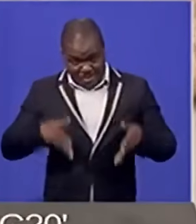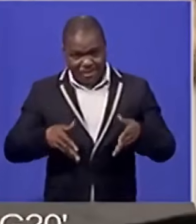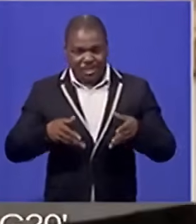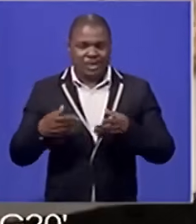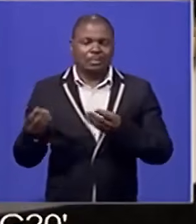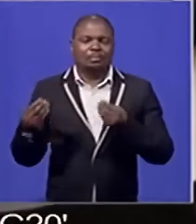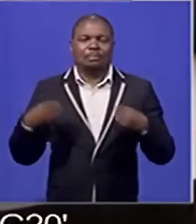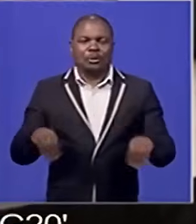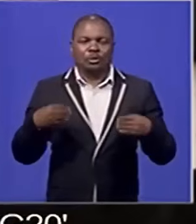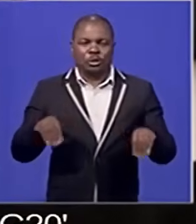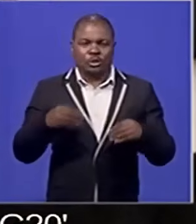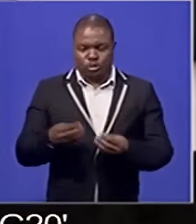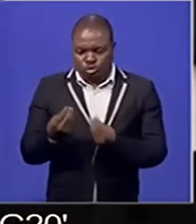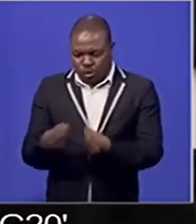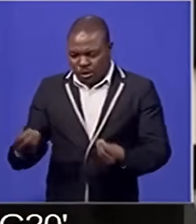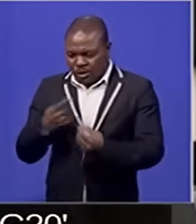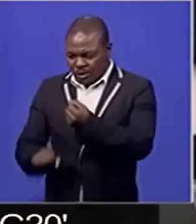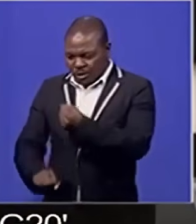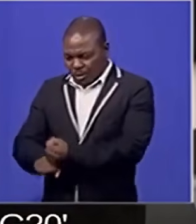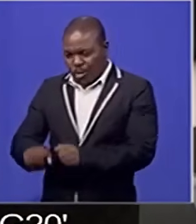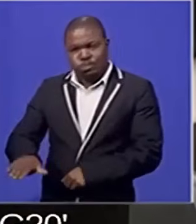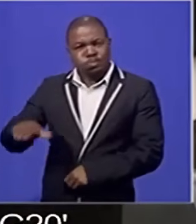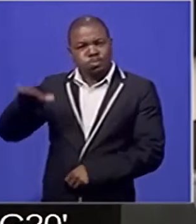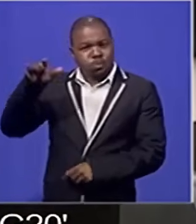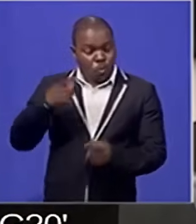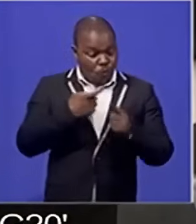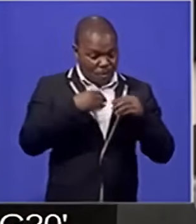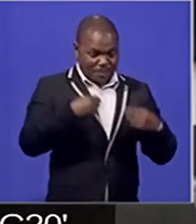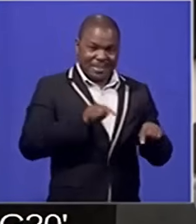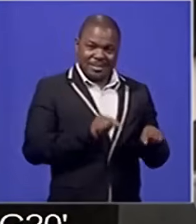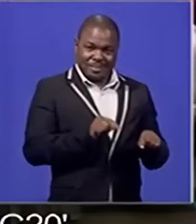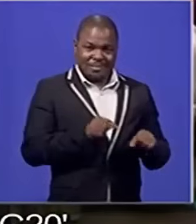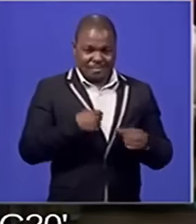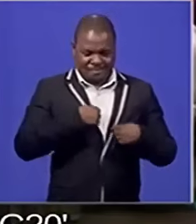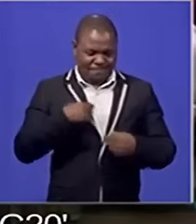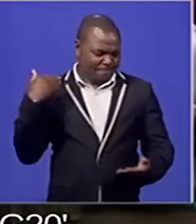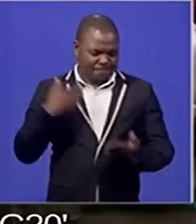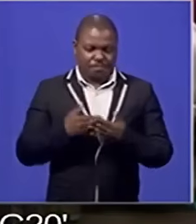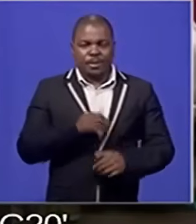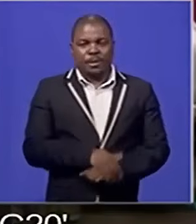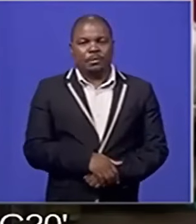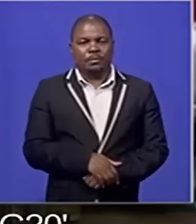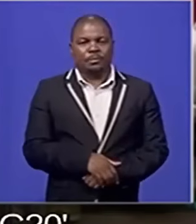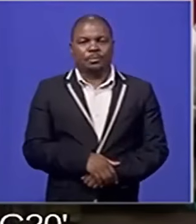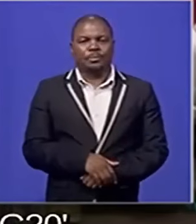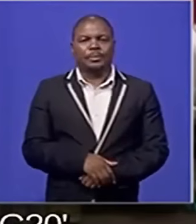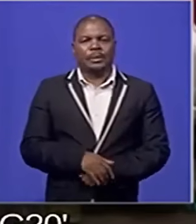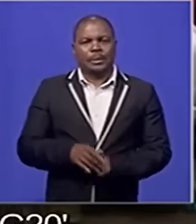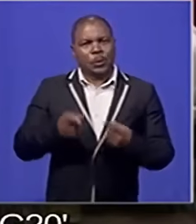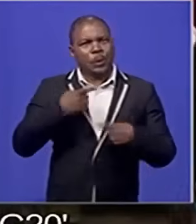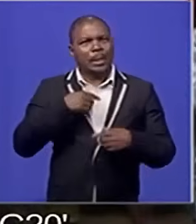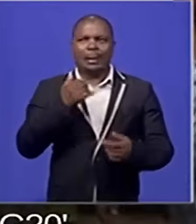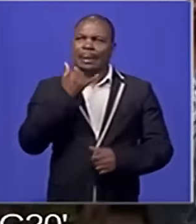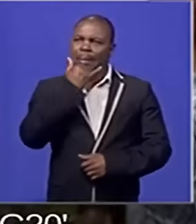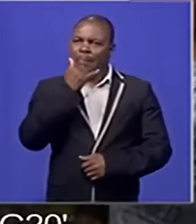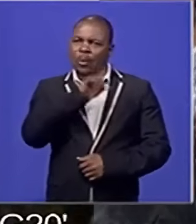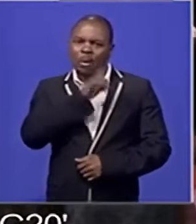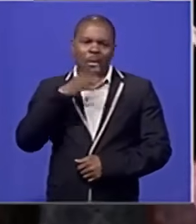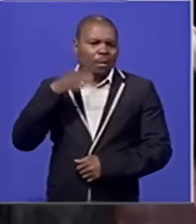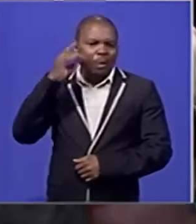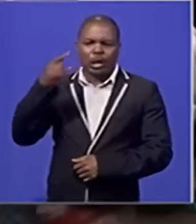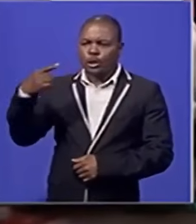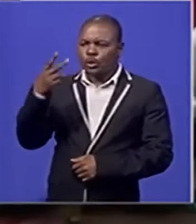mo ke godišitše bana ke le gona mo ka yona business ye nna be re thabile a ba re ya tla re botse mohlomong e